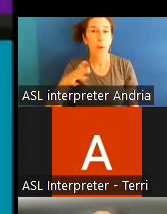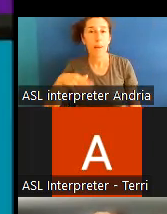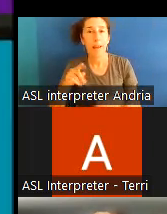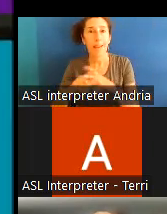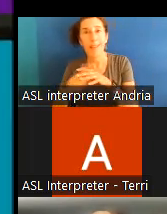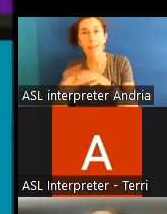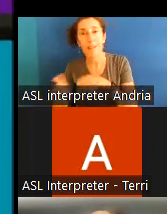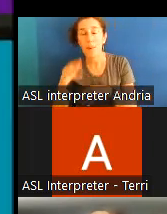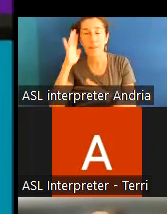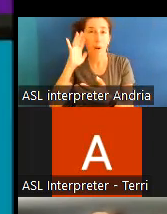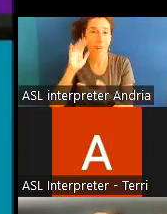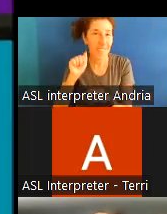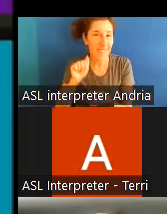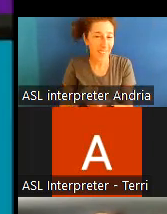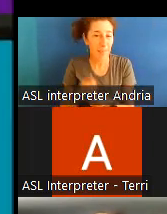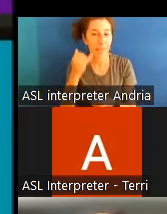great.